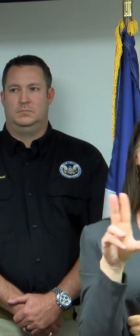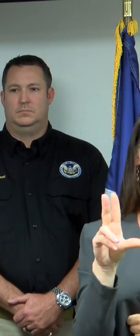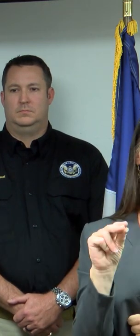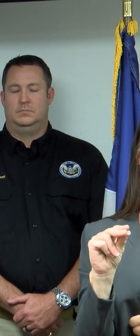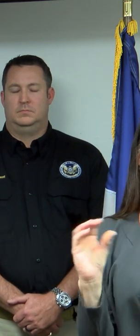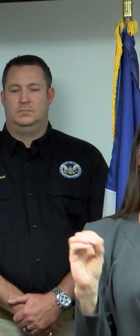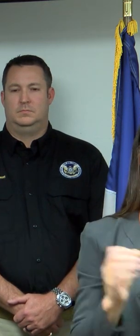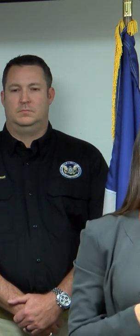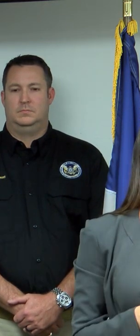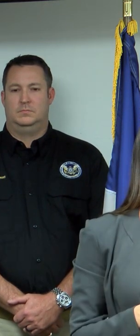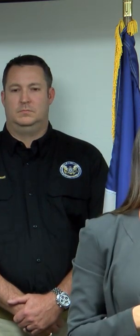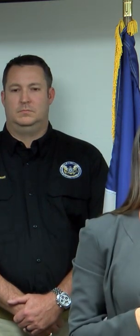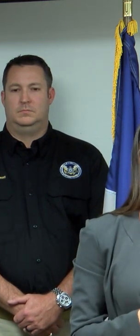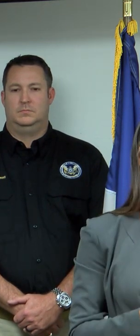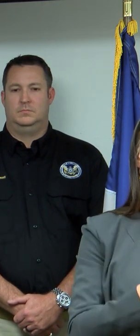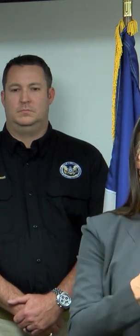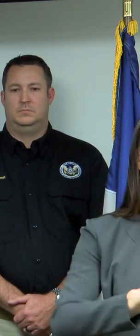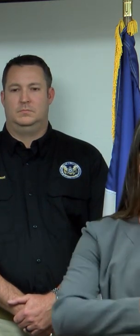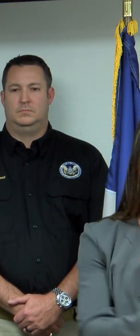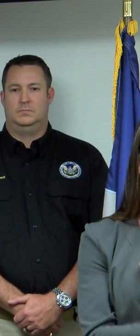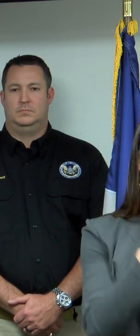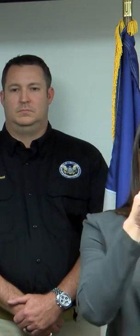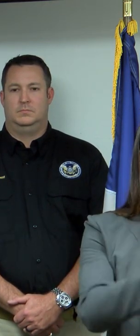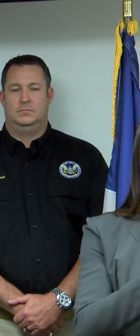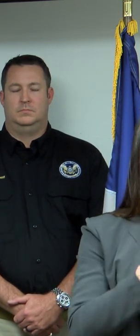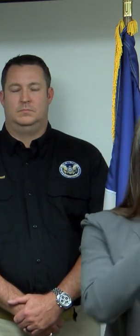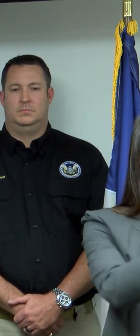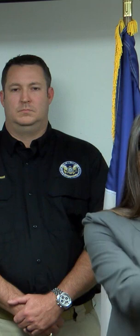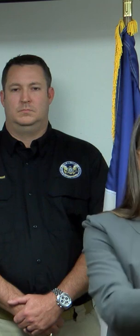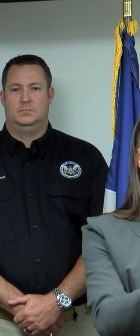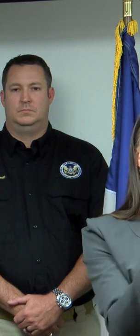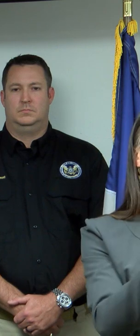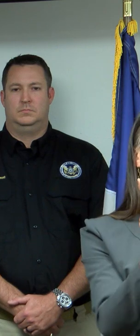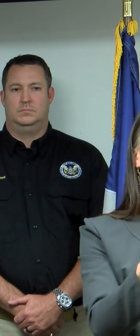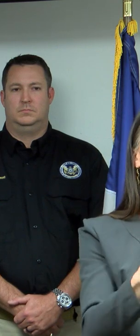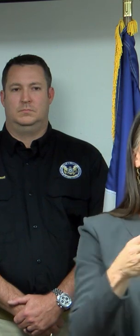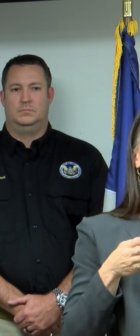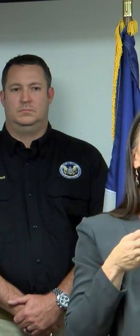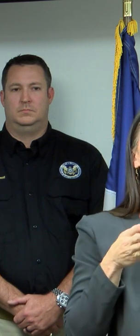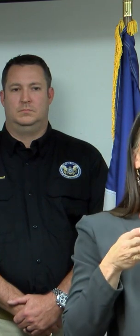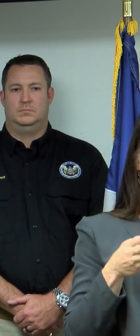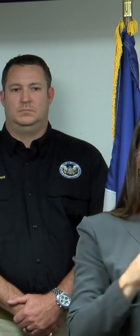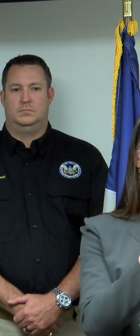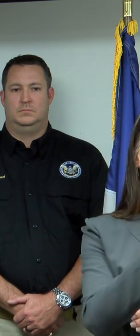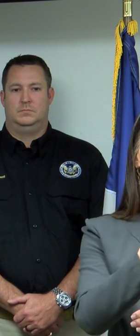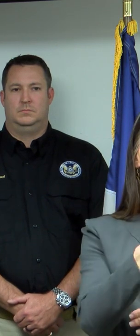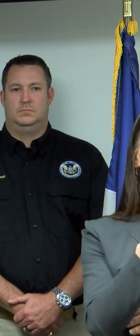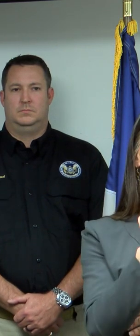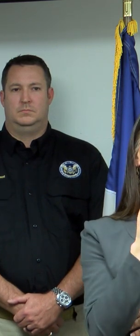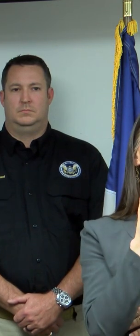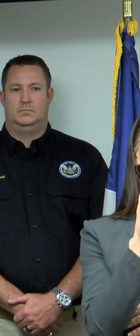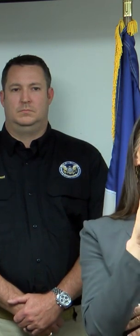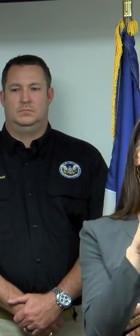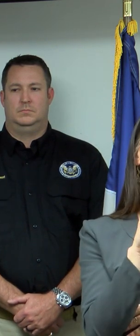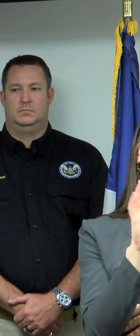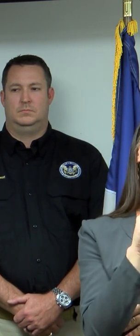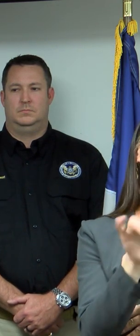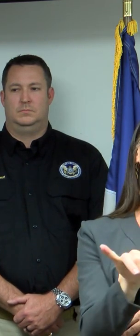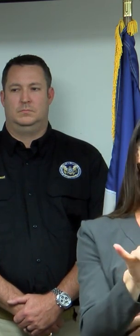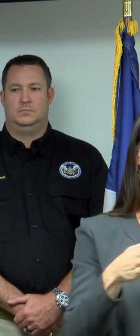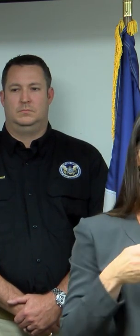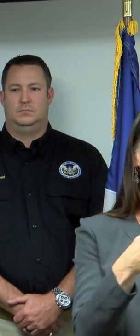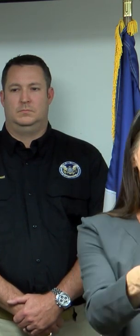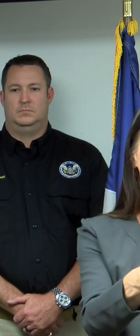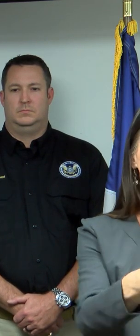placed in the right-of-way according to separating of the debris in